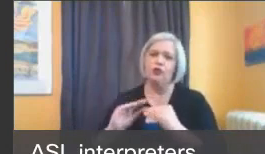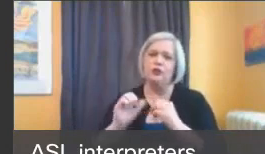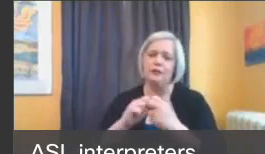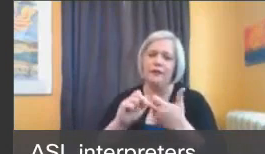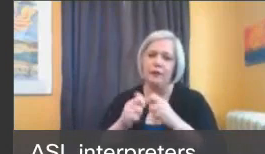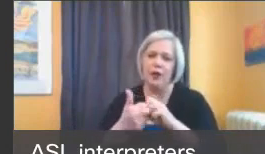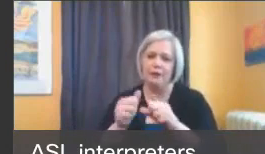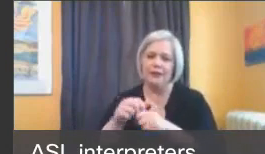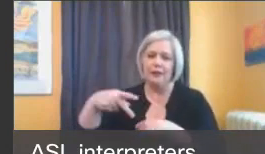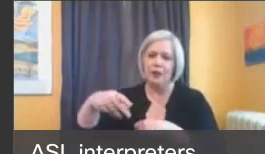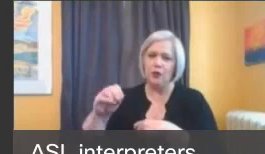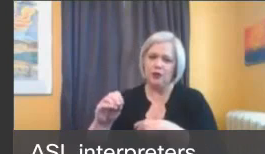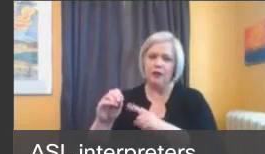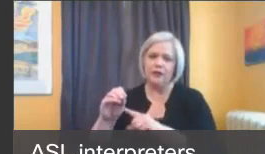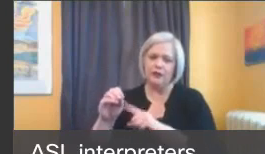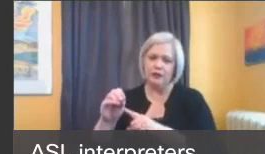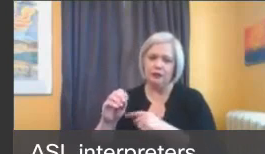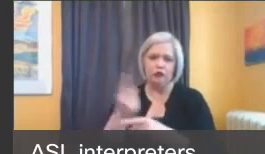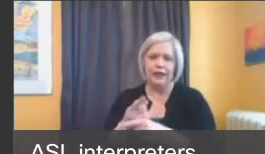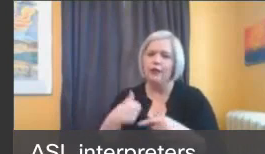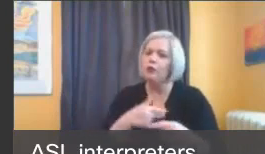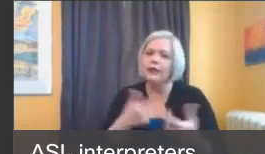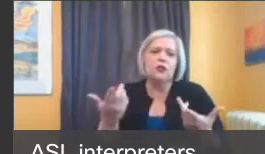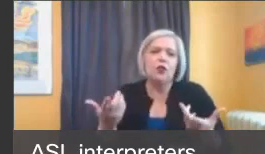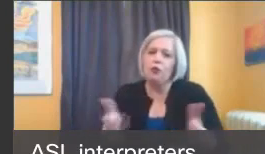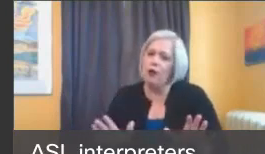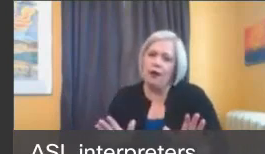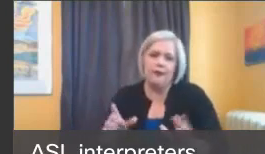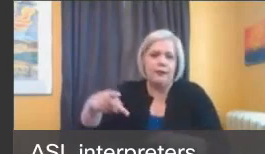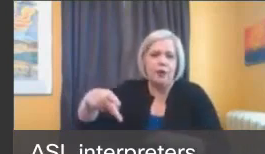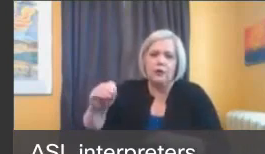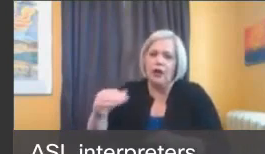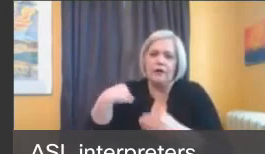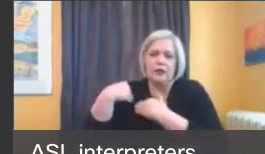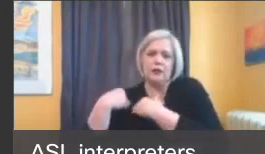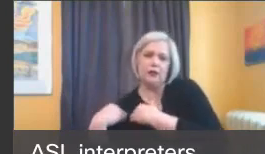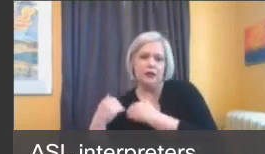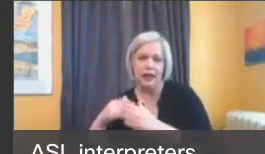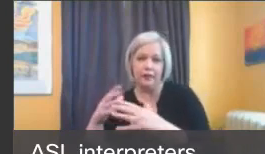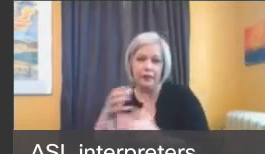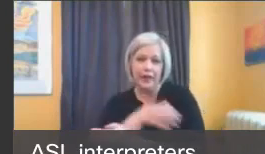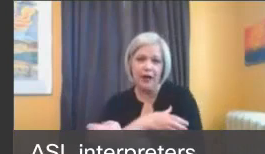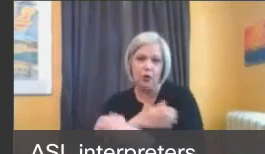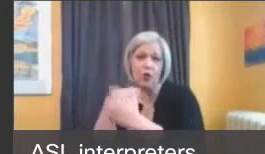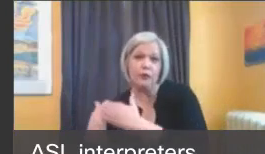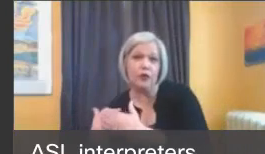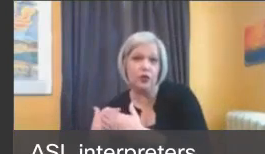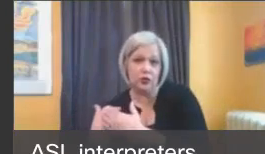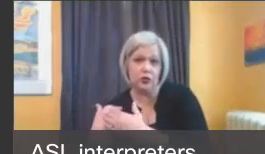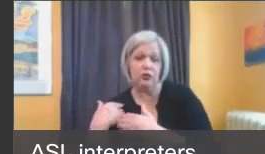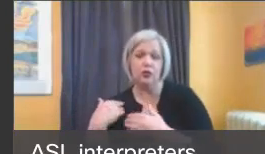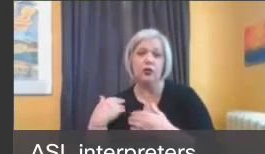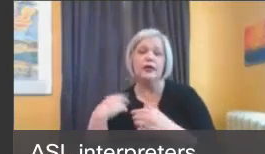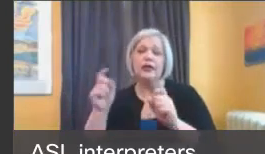then disenfranchises the voter, right? We don't want the Postal Service to have that much power, you know, so we really should have it so